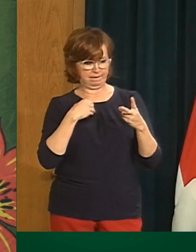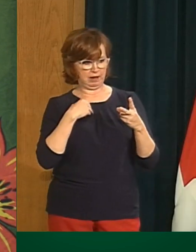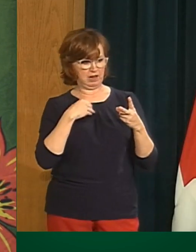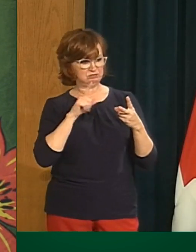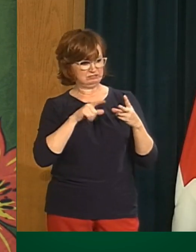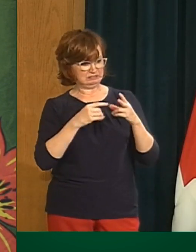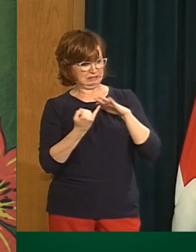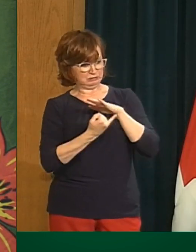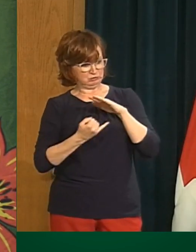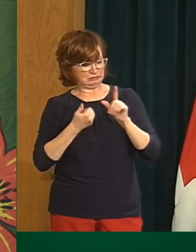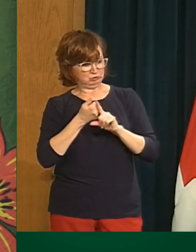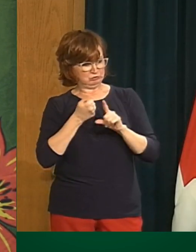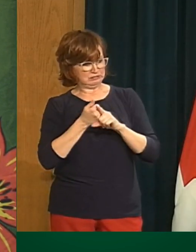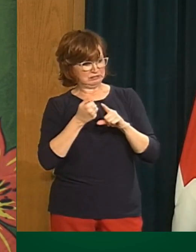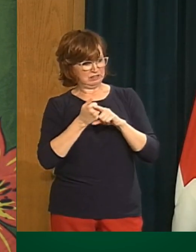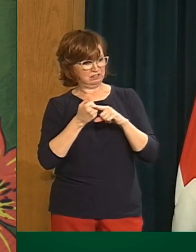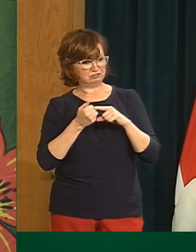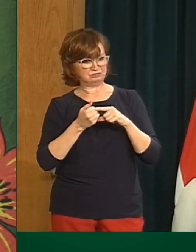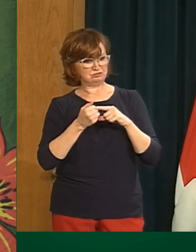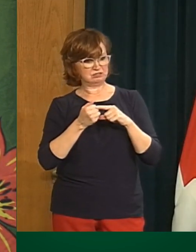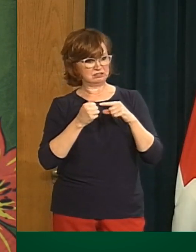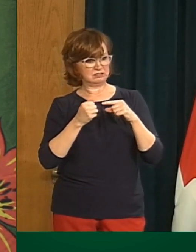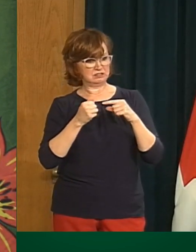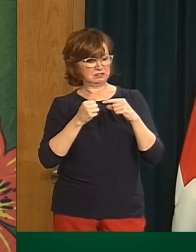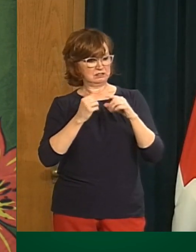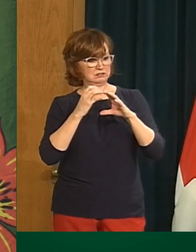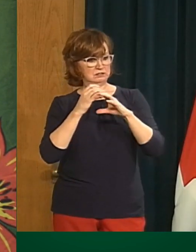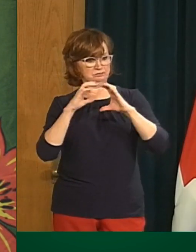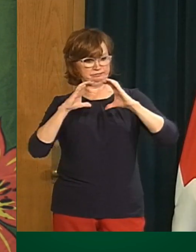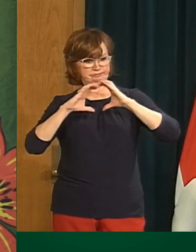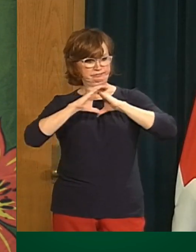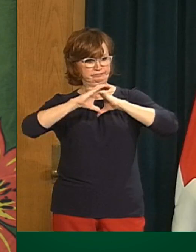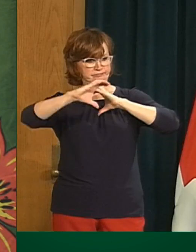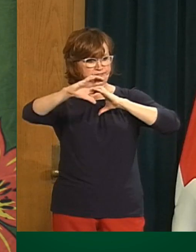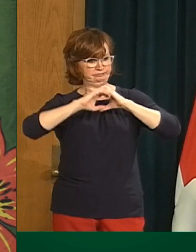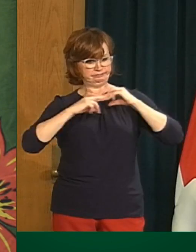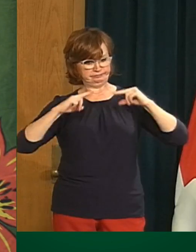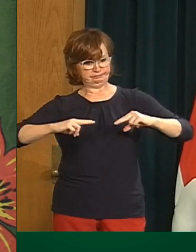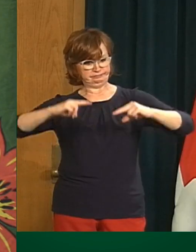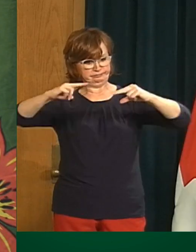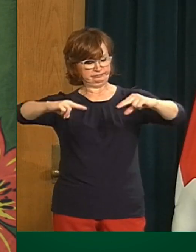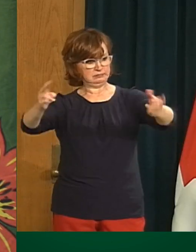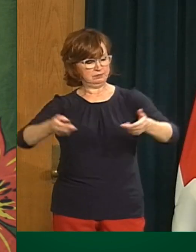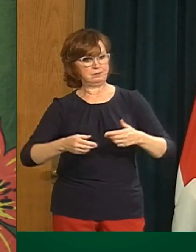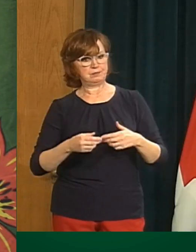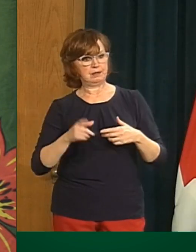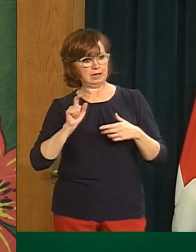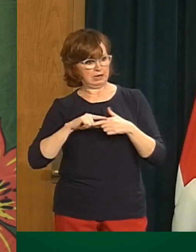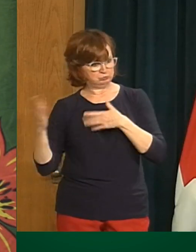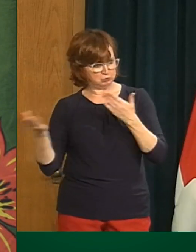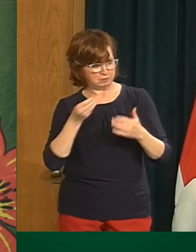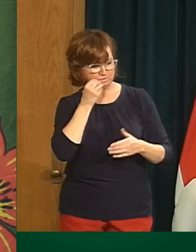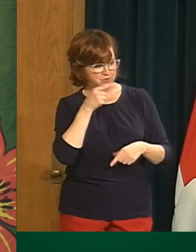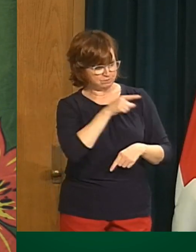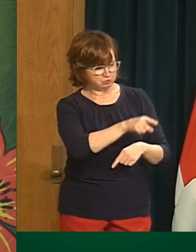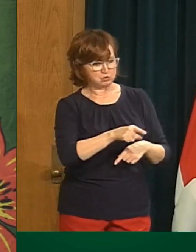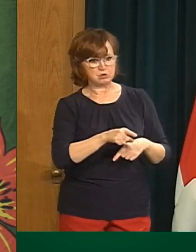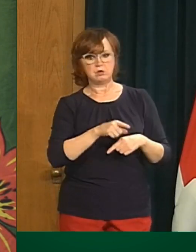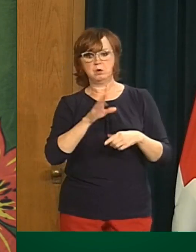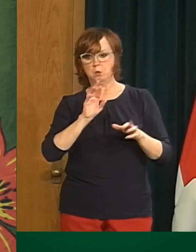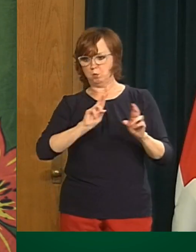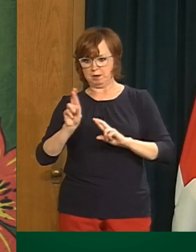lunches provided to them. So the resources that the community requires, we will work specifically